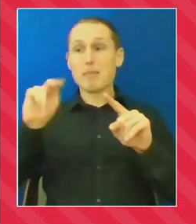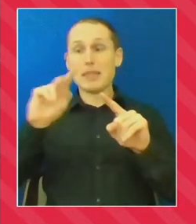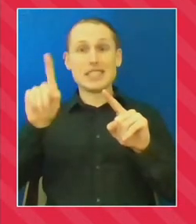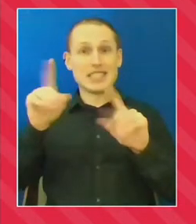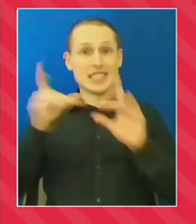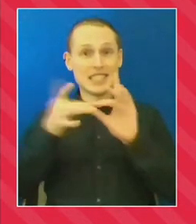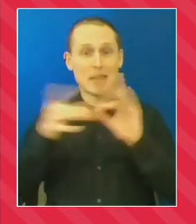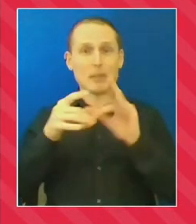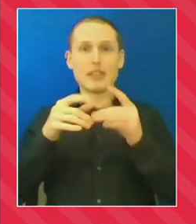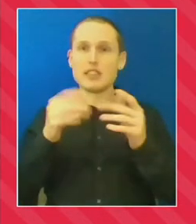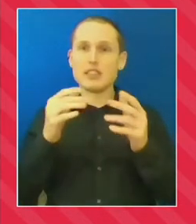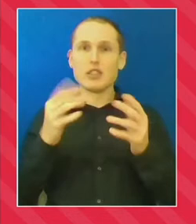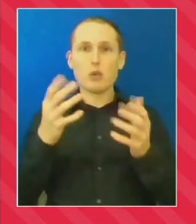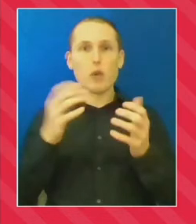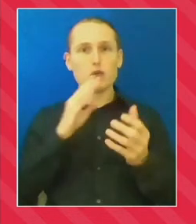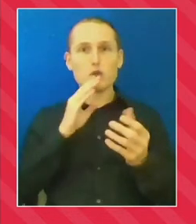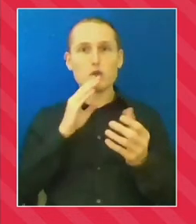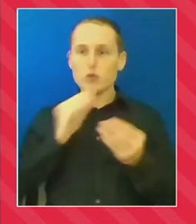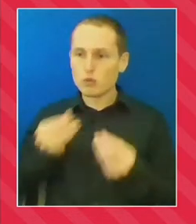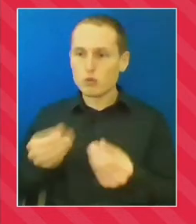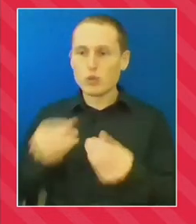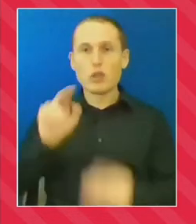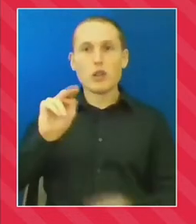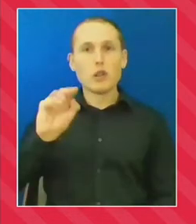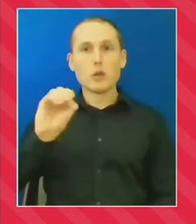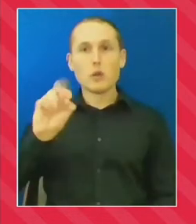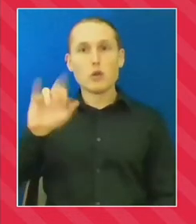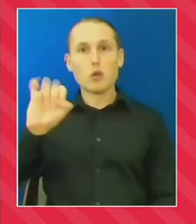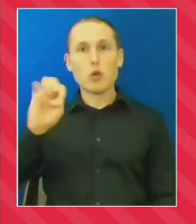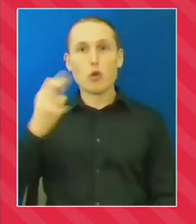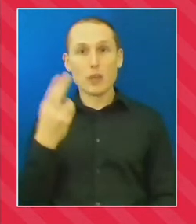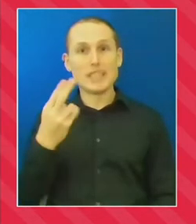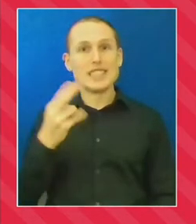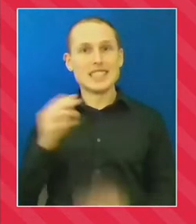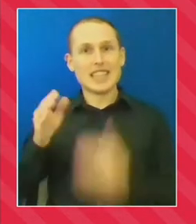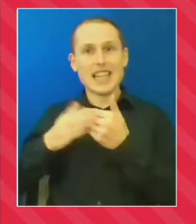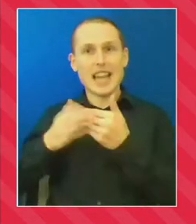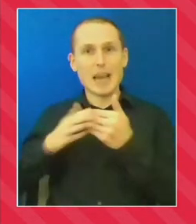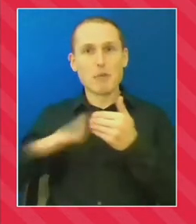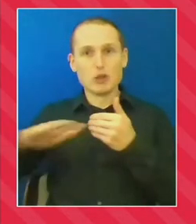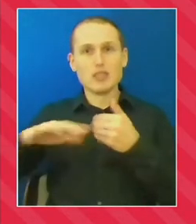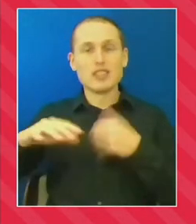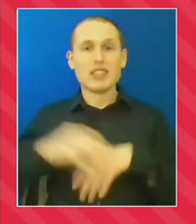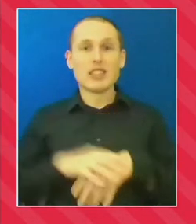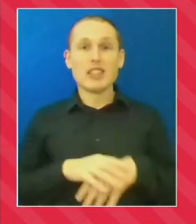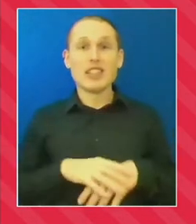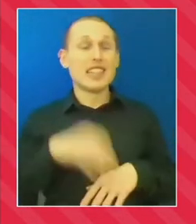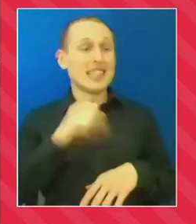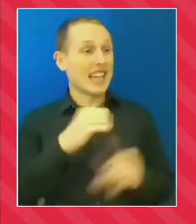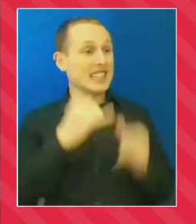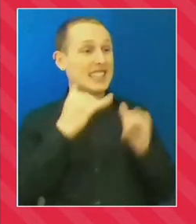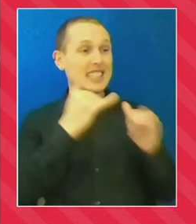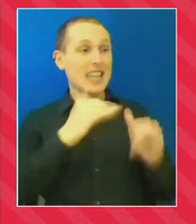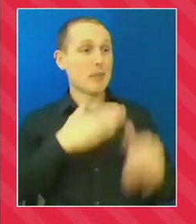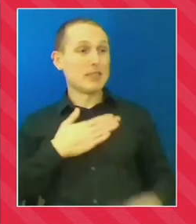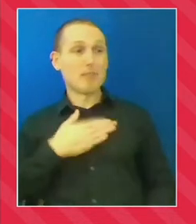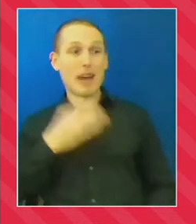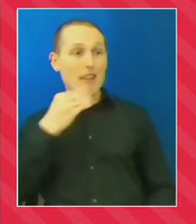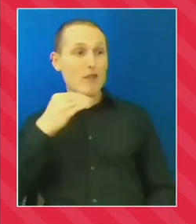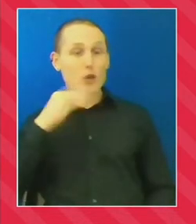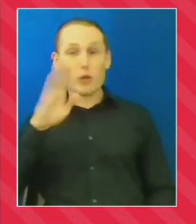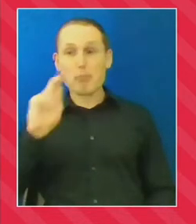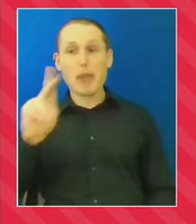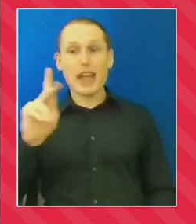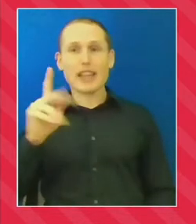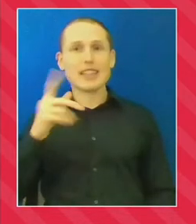it because like your food bank, our food bank has really committed to providing nutritious foods, and that is embedded in our mission